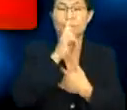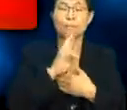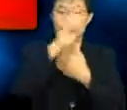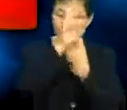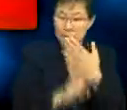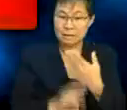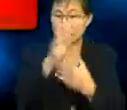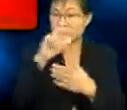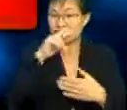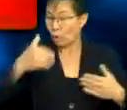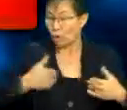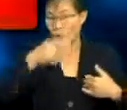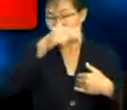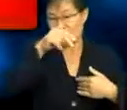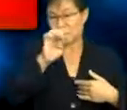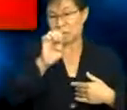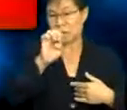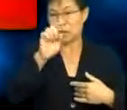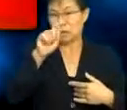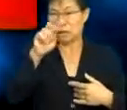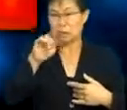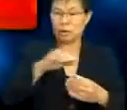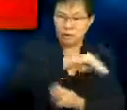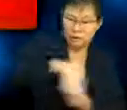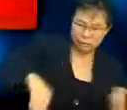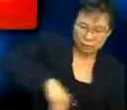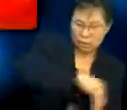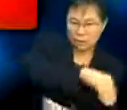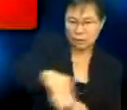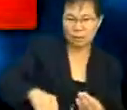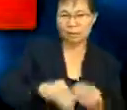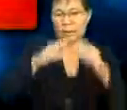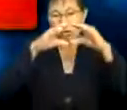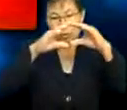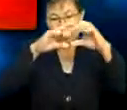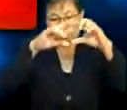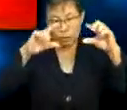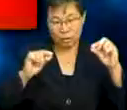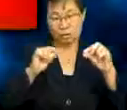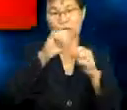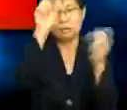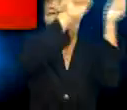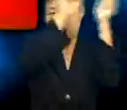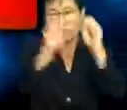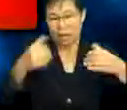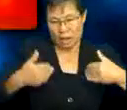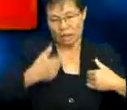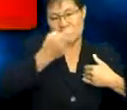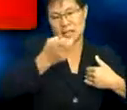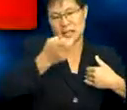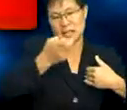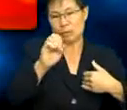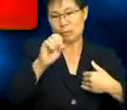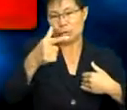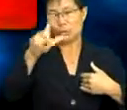The red blood cell hasn't any nucleus, hence it is circular and biconcave in shape and